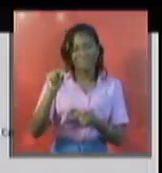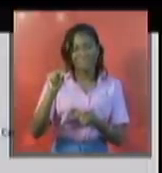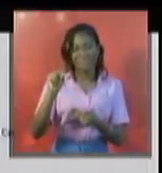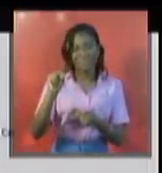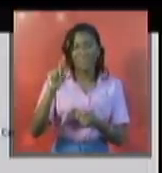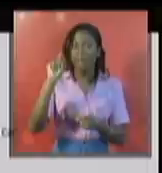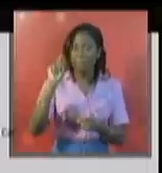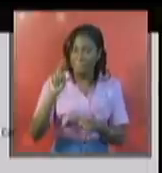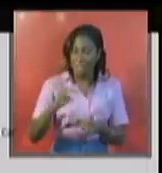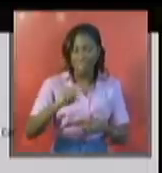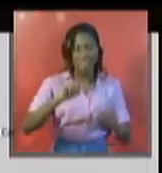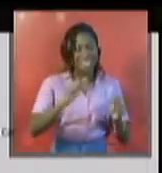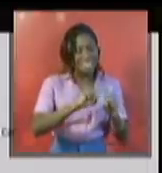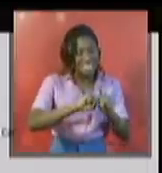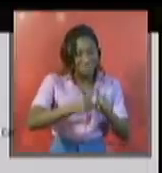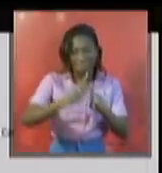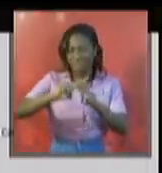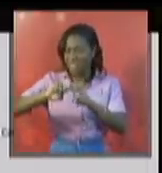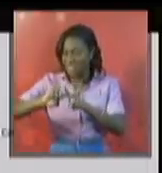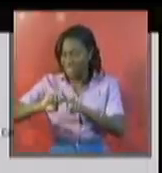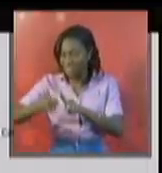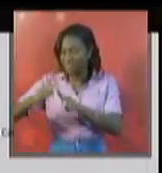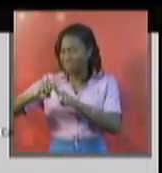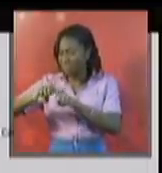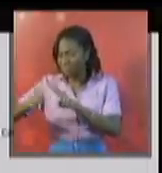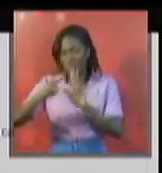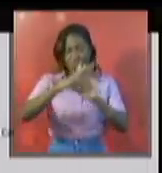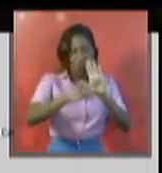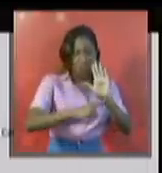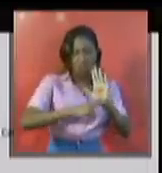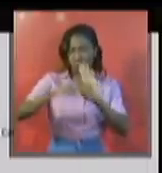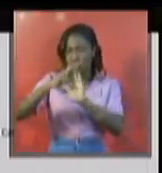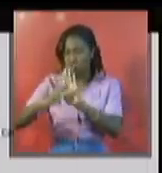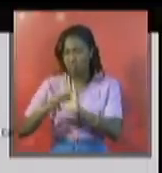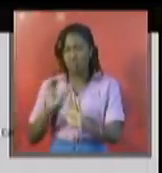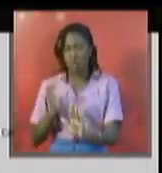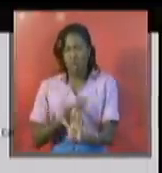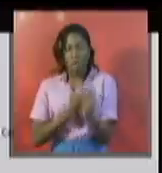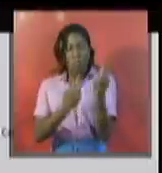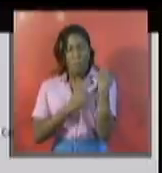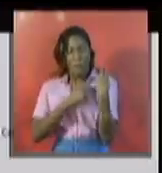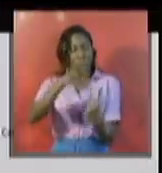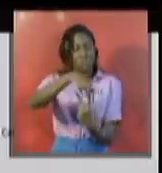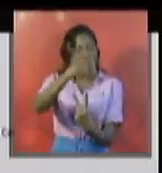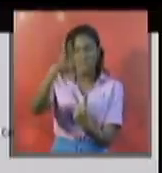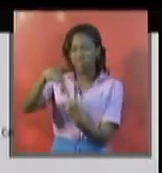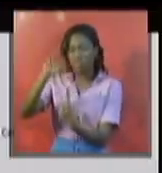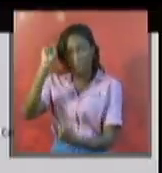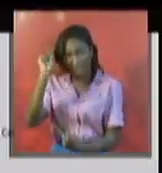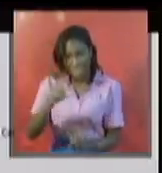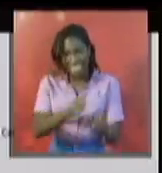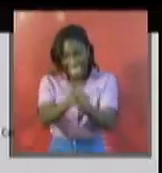of individual choices we make in the coming months. Ladies and gentlemen, I could not have said it